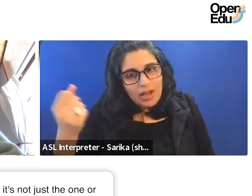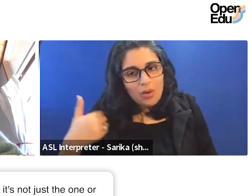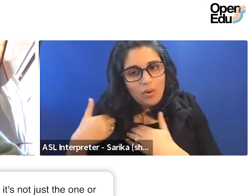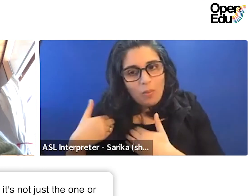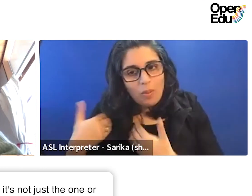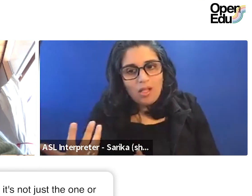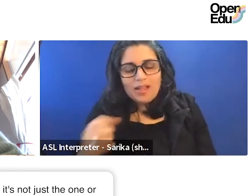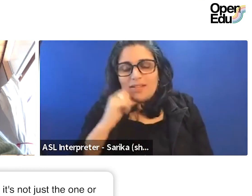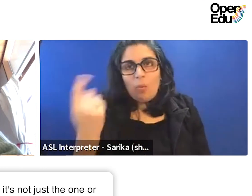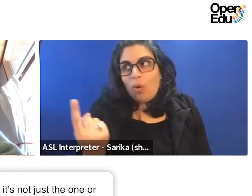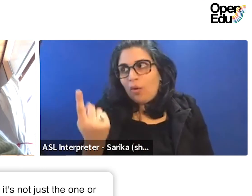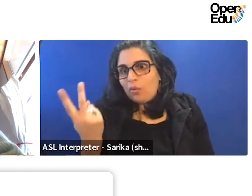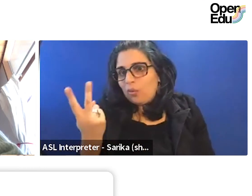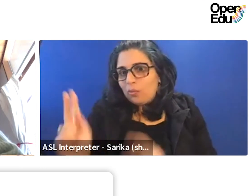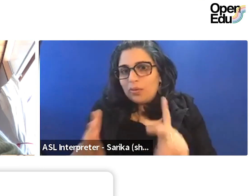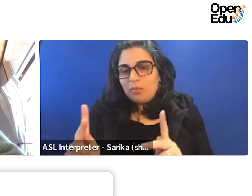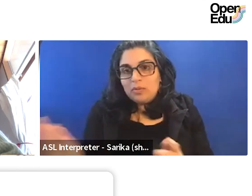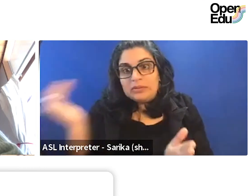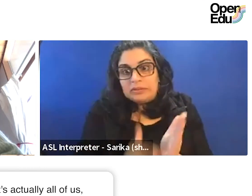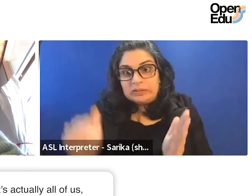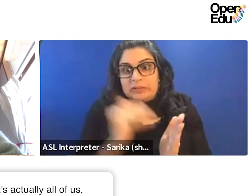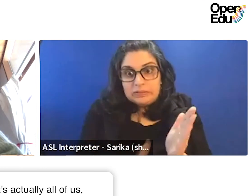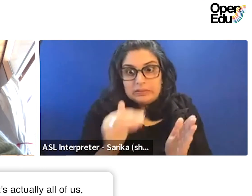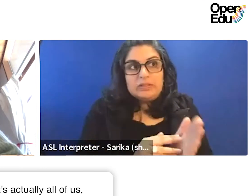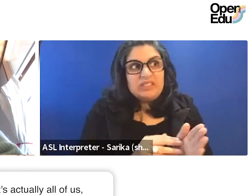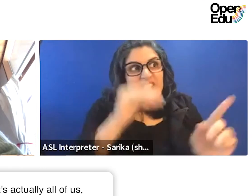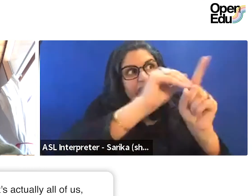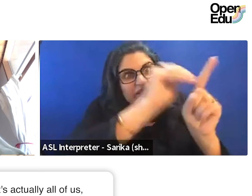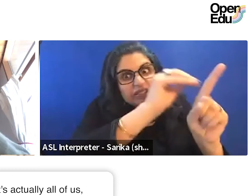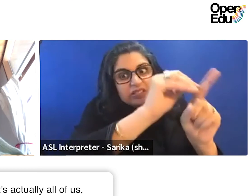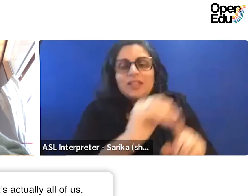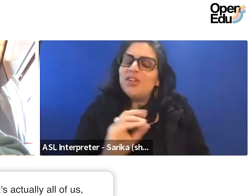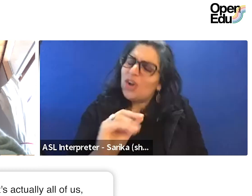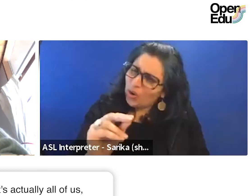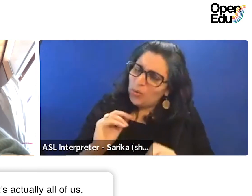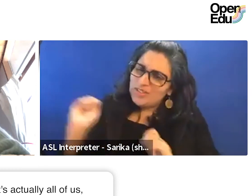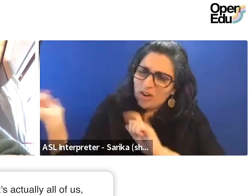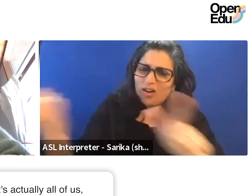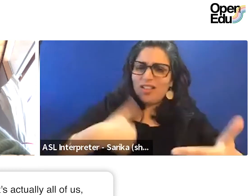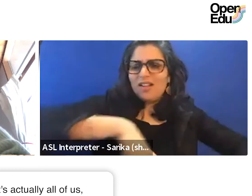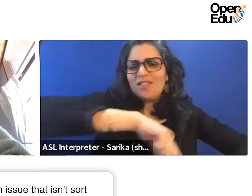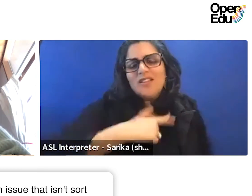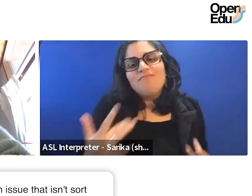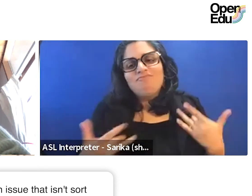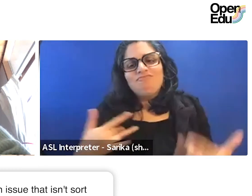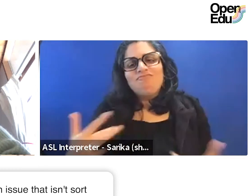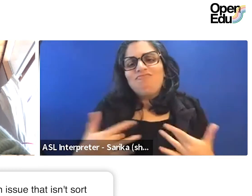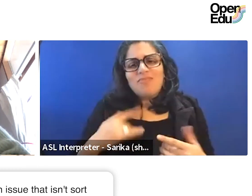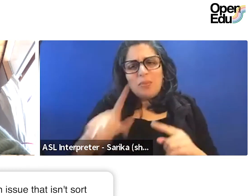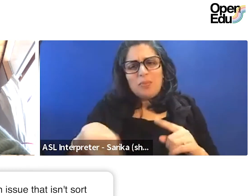folks who are constantly ringing the bell here. It's actually all of us very, very concerned with an issue